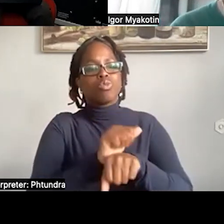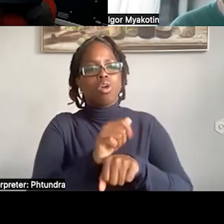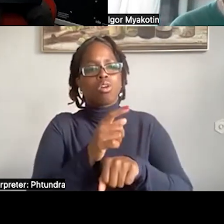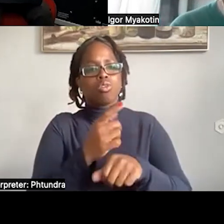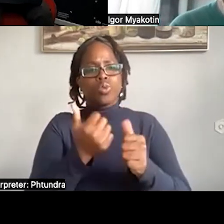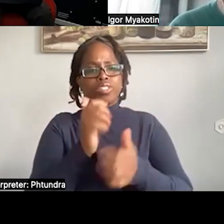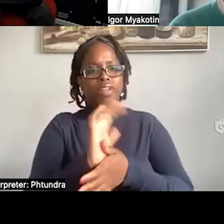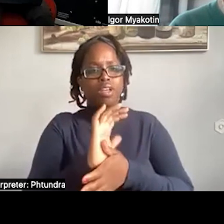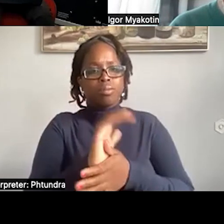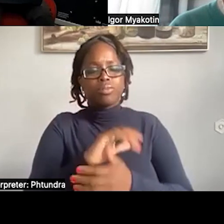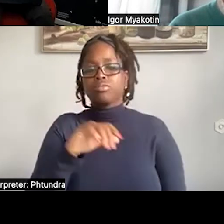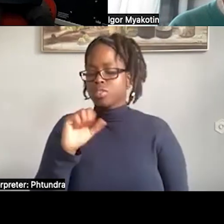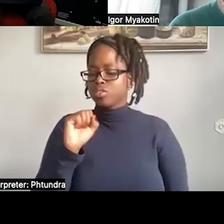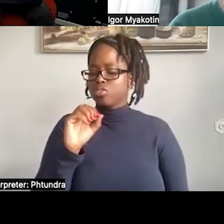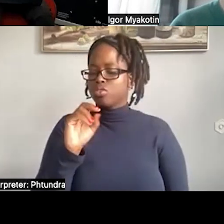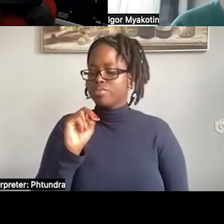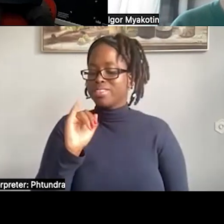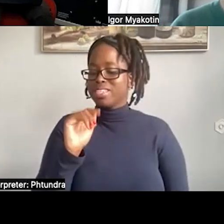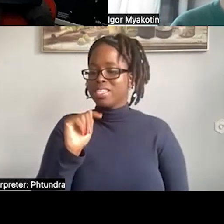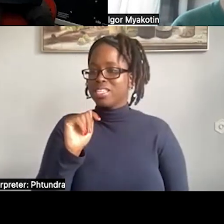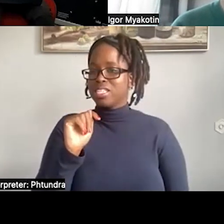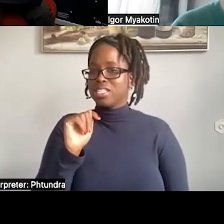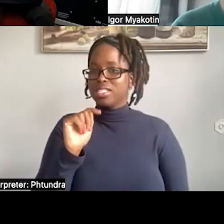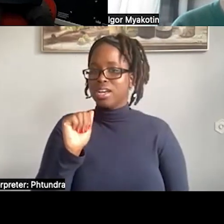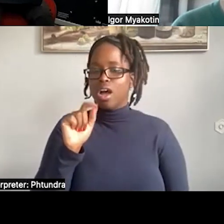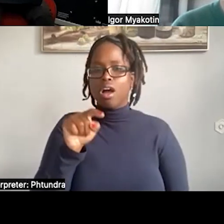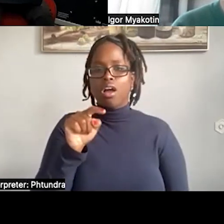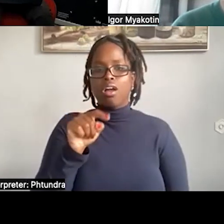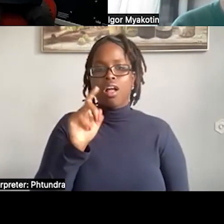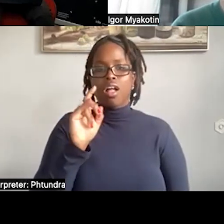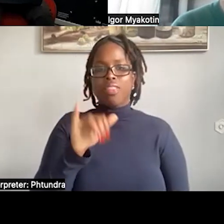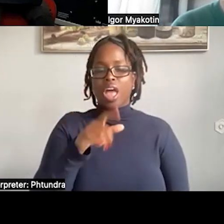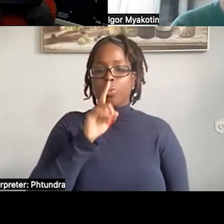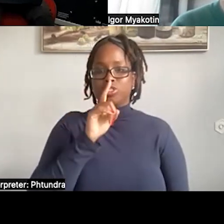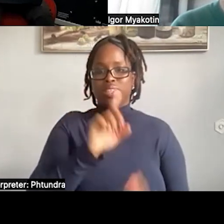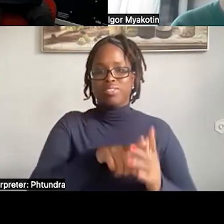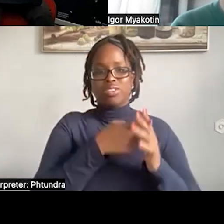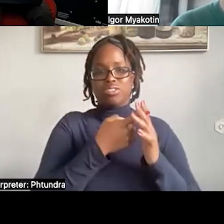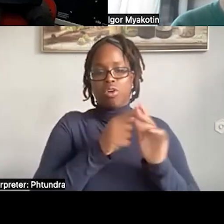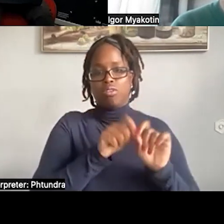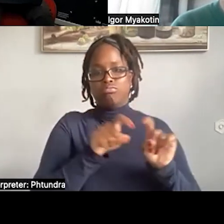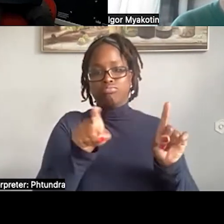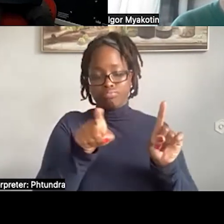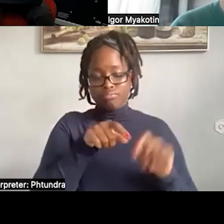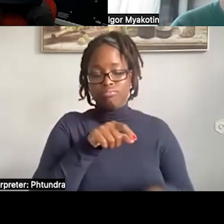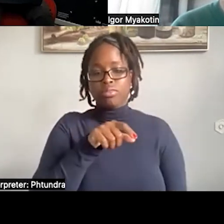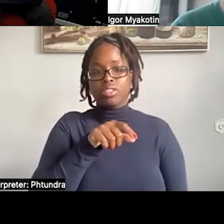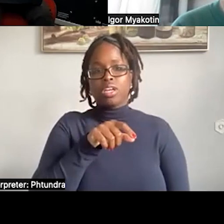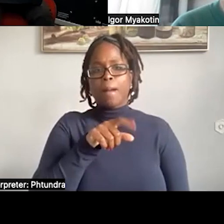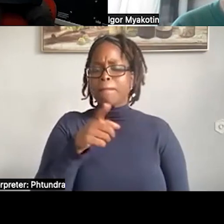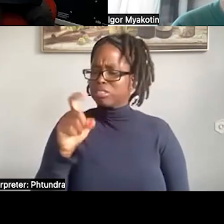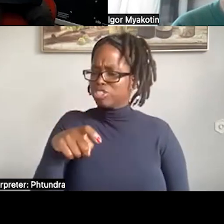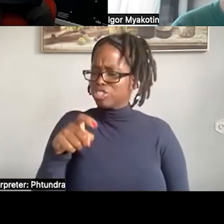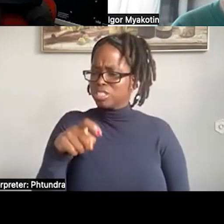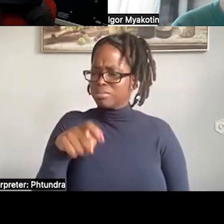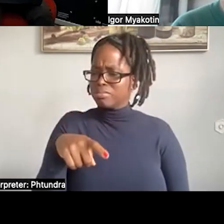Sonita, I don't know if it is this, was on Canopy for a long time. I don't know if it is still there, but should be at